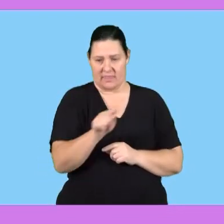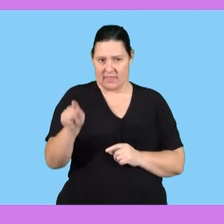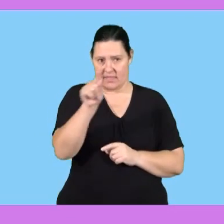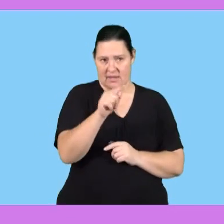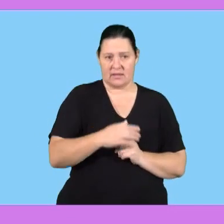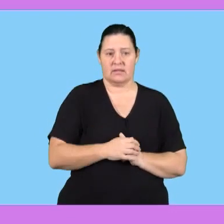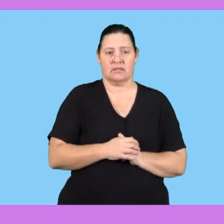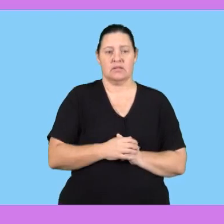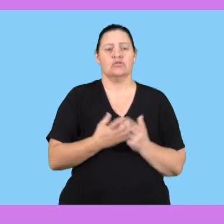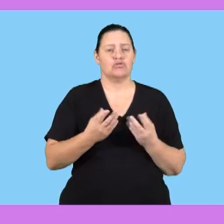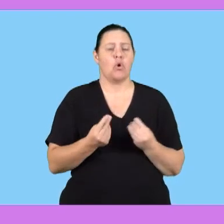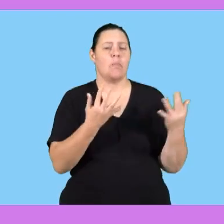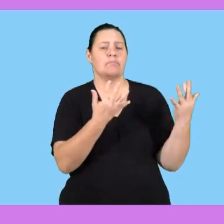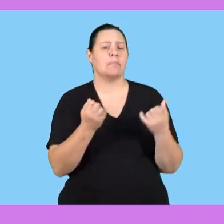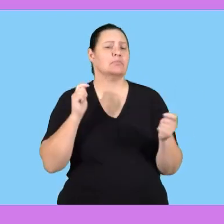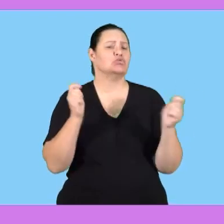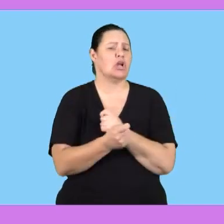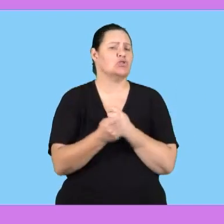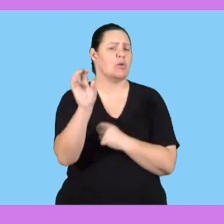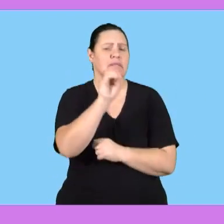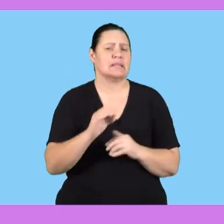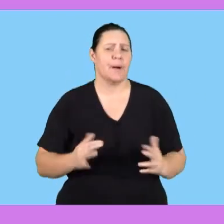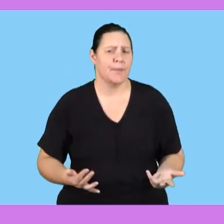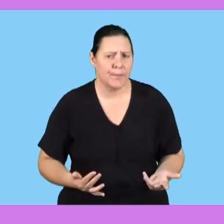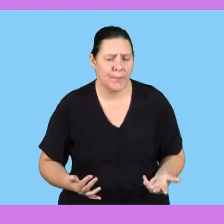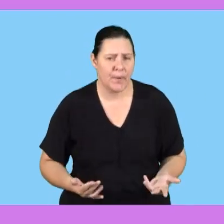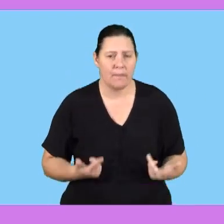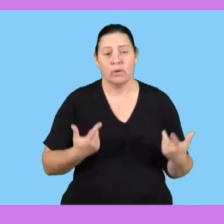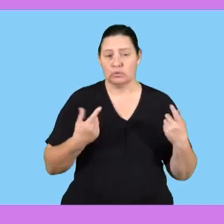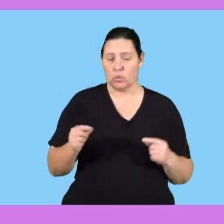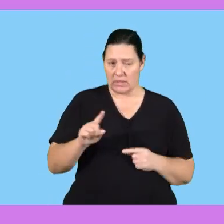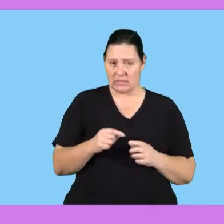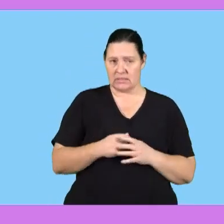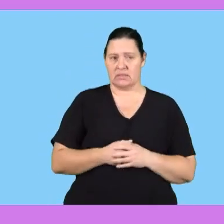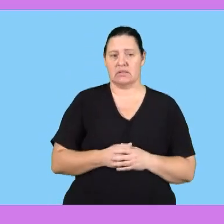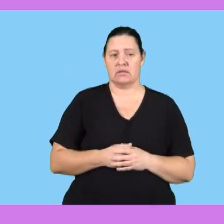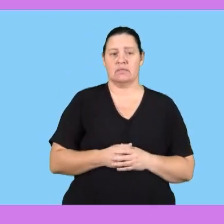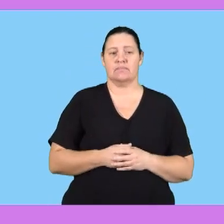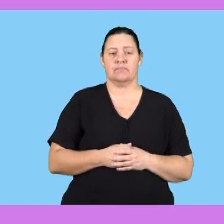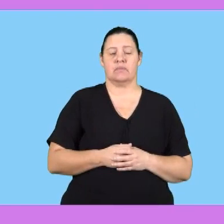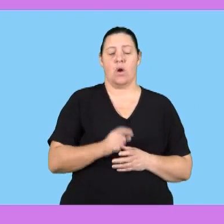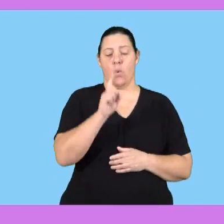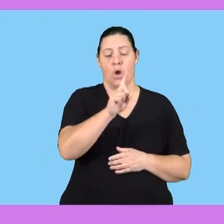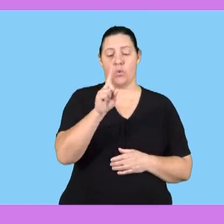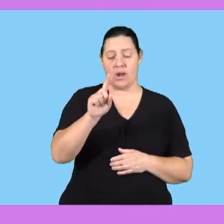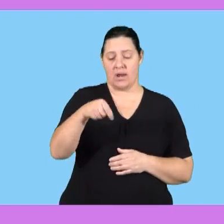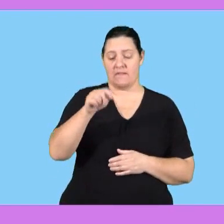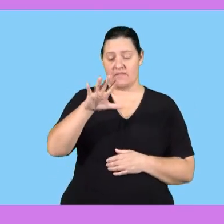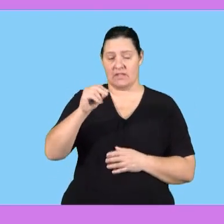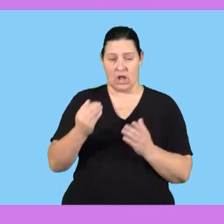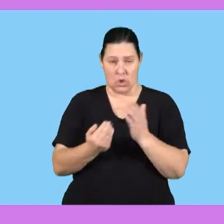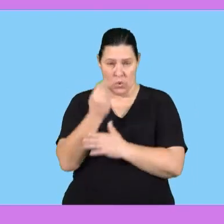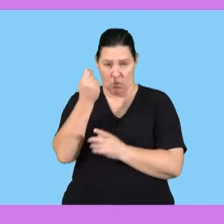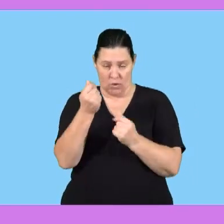with these values. So how do I calculate percentage change? All right. So basically what I'll do is I'll take my 11 rand 50, the new